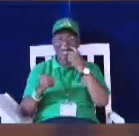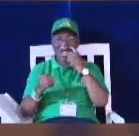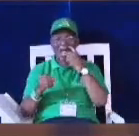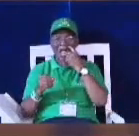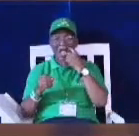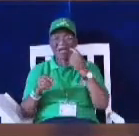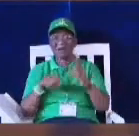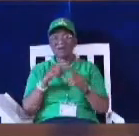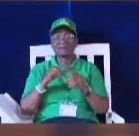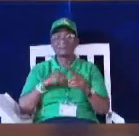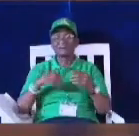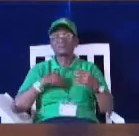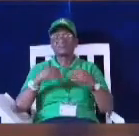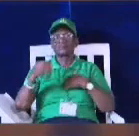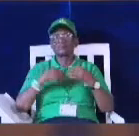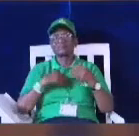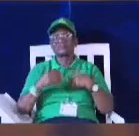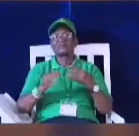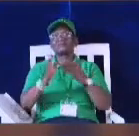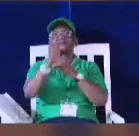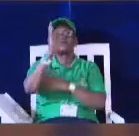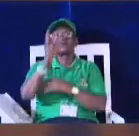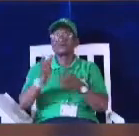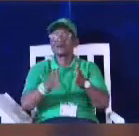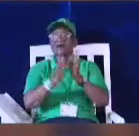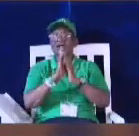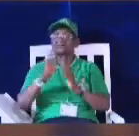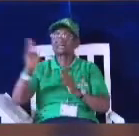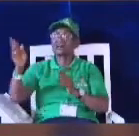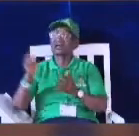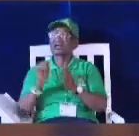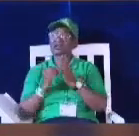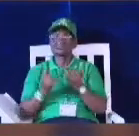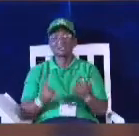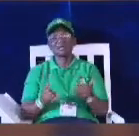When I complained, God said, ask her now.